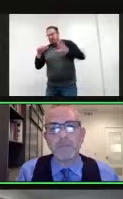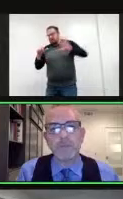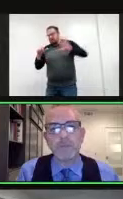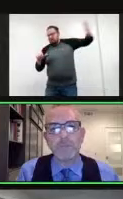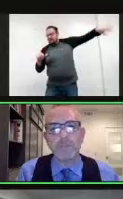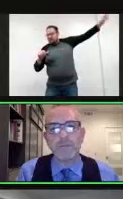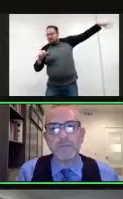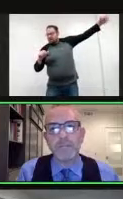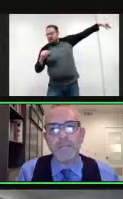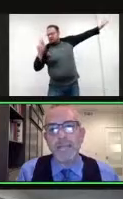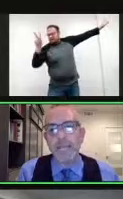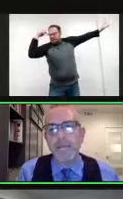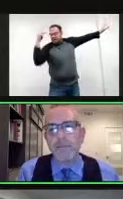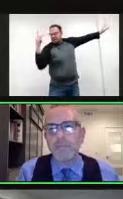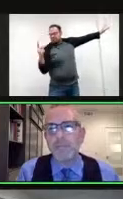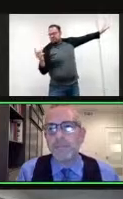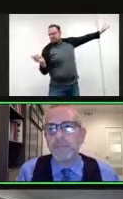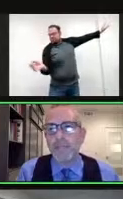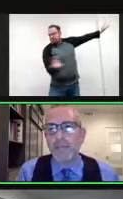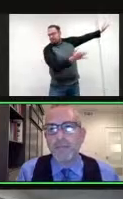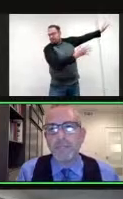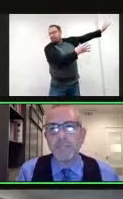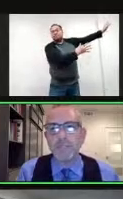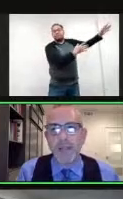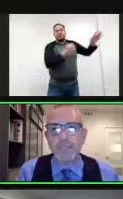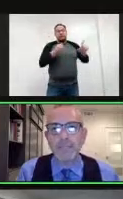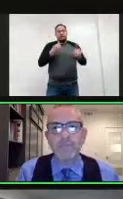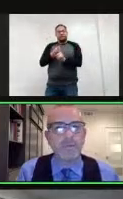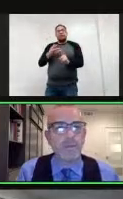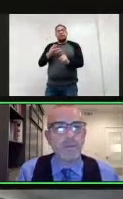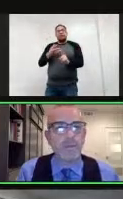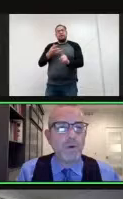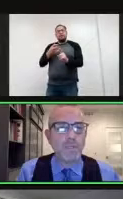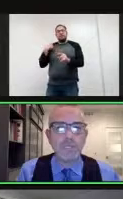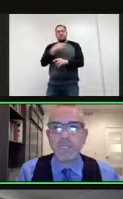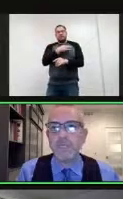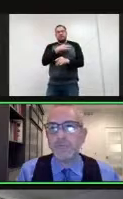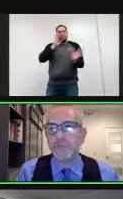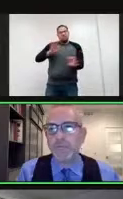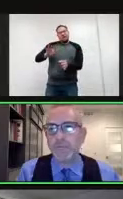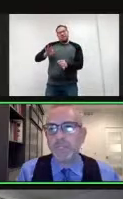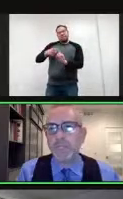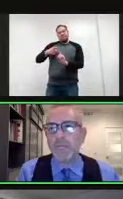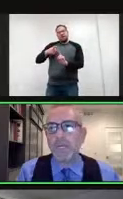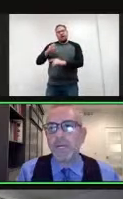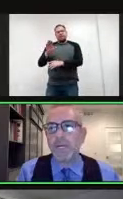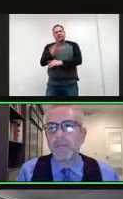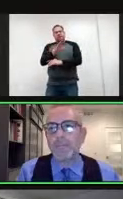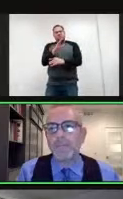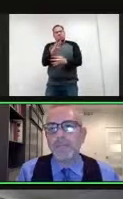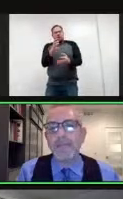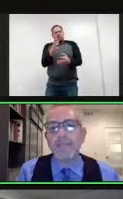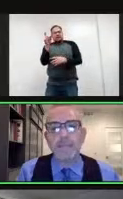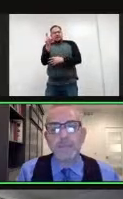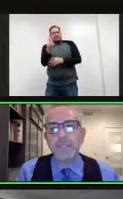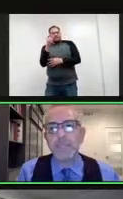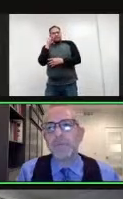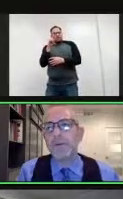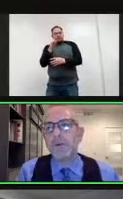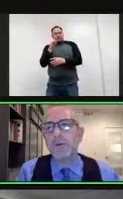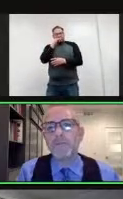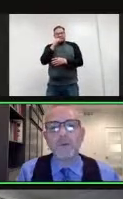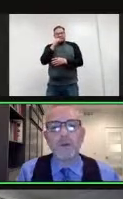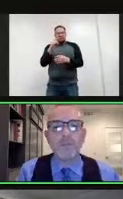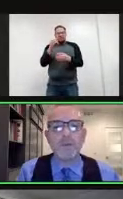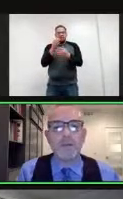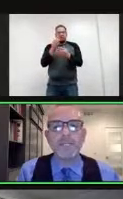political disagreements. It also does impact staff. It distracts them from what they want and need to do for kids. And in some cases, we